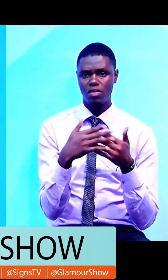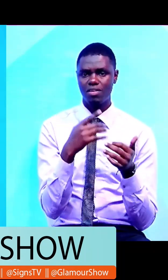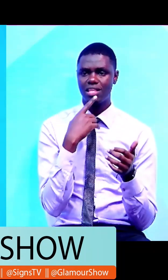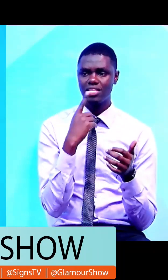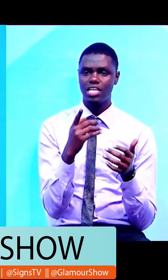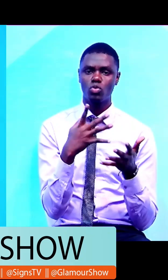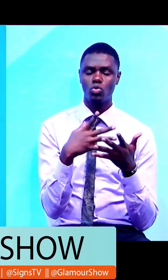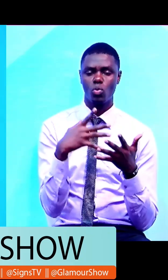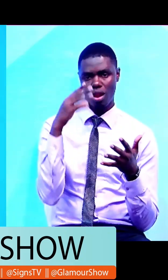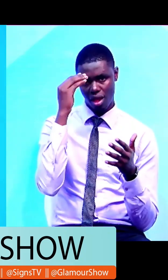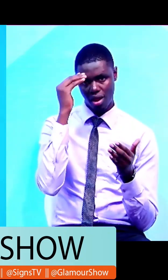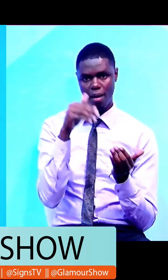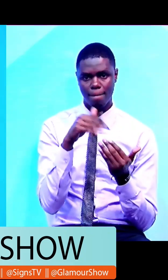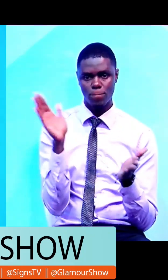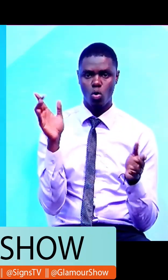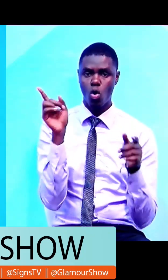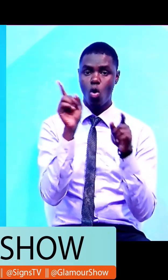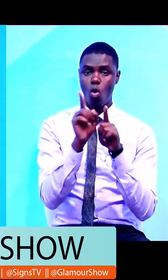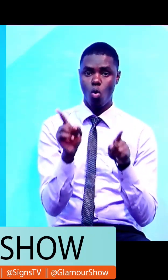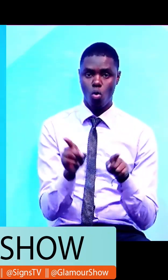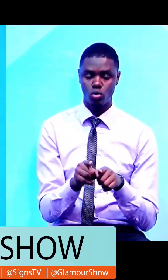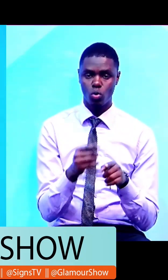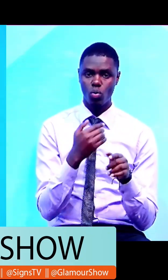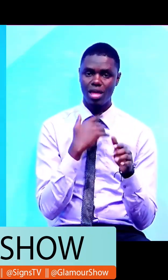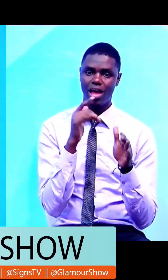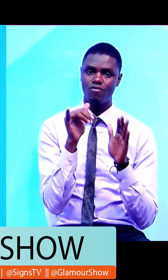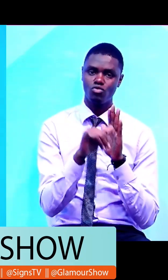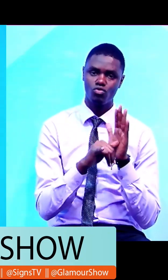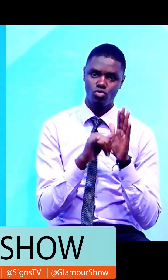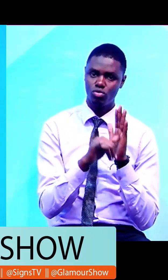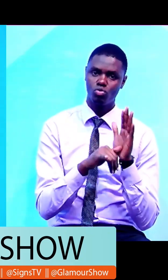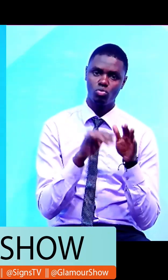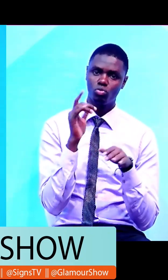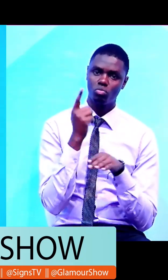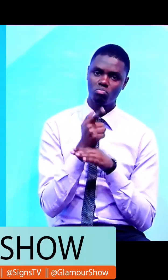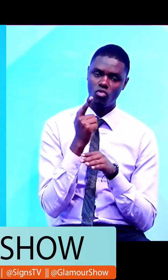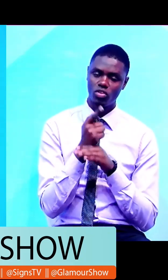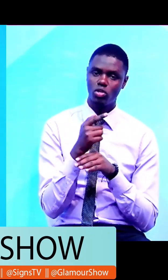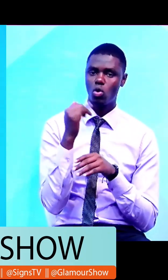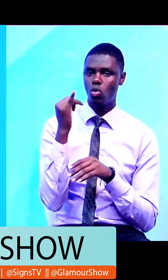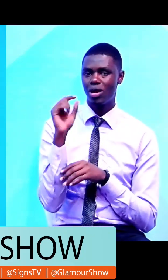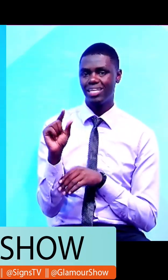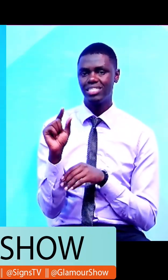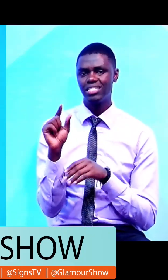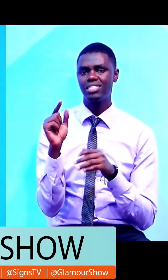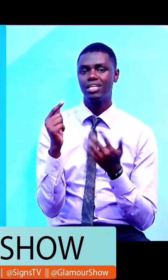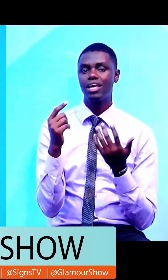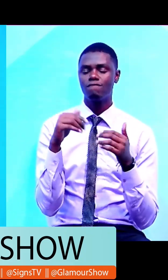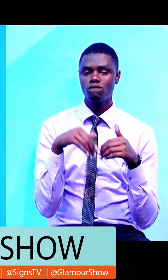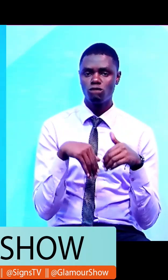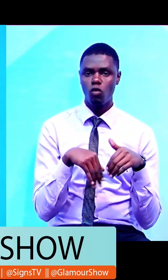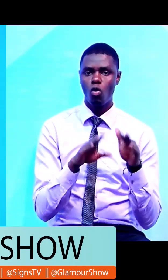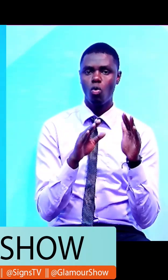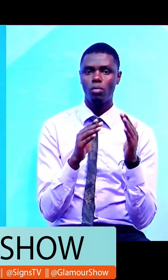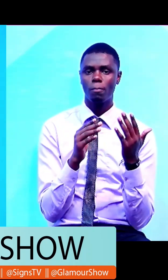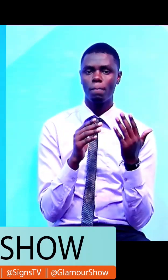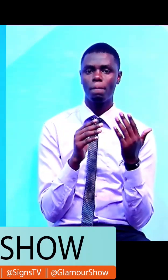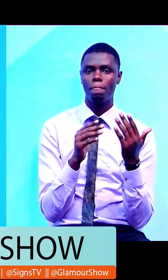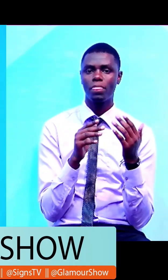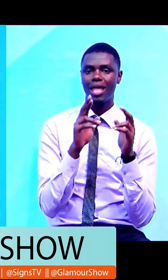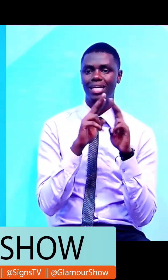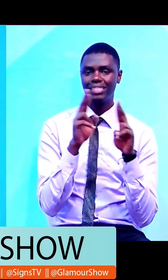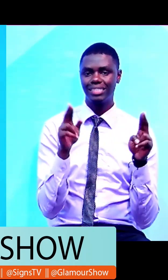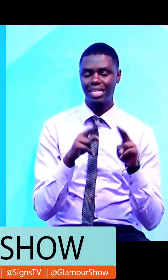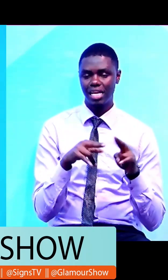to learn more. There are also YouTube tutorials on Instagram. You should actually follow